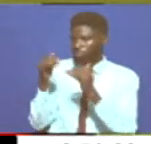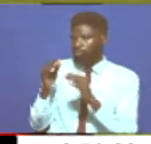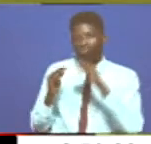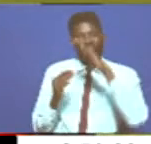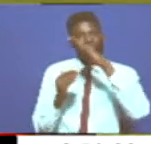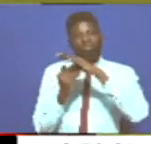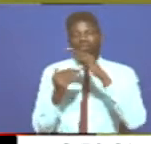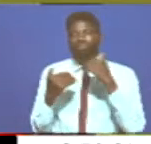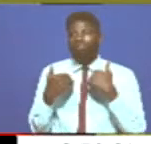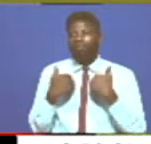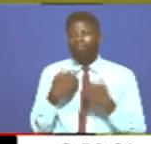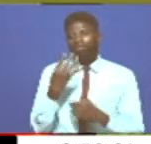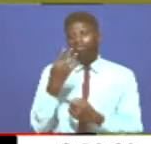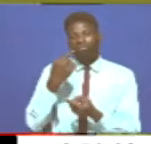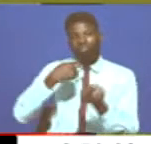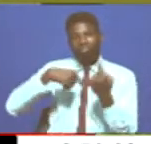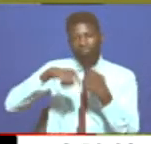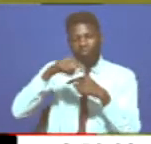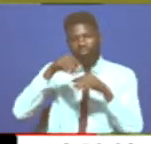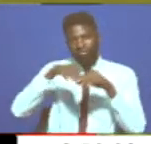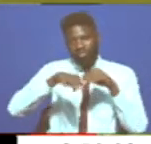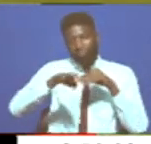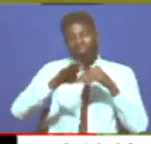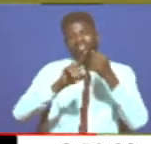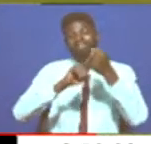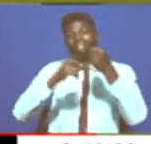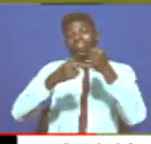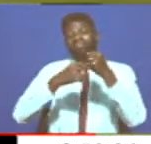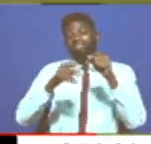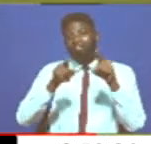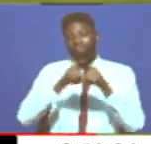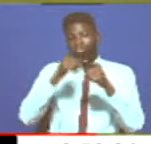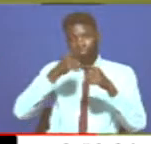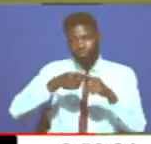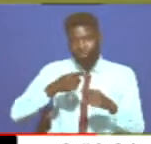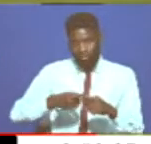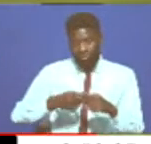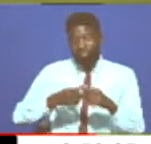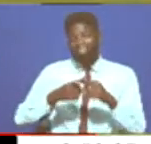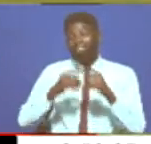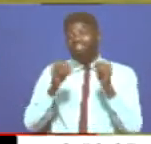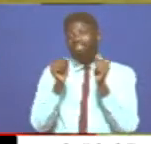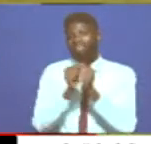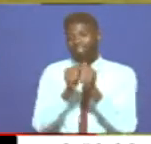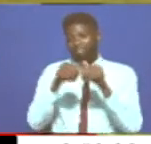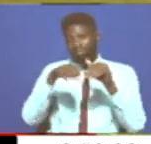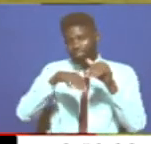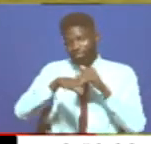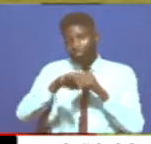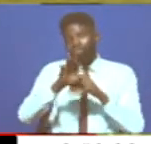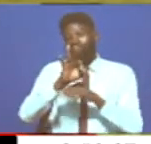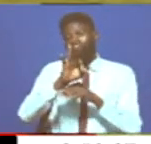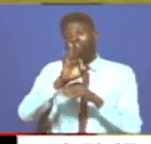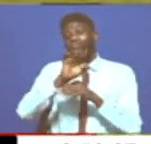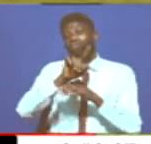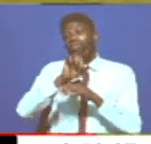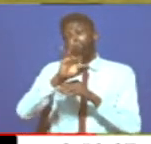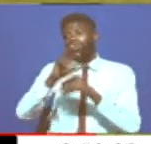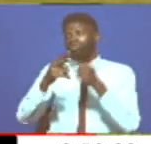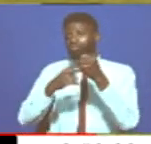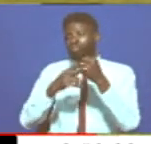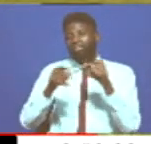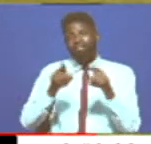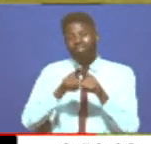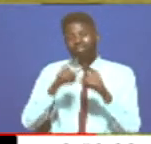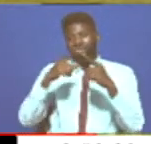4 under par 67 for a total of 10 under par 132. Masahiro Kawamura of Japan and Scotsman Ewan Ferguson are